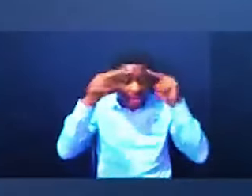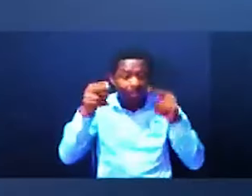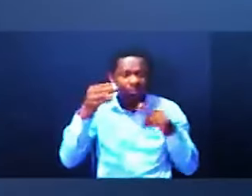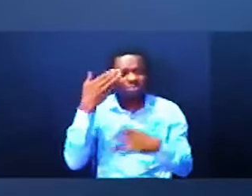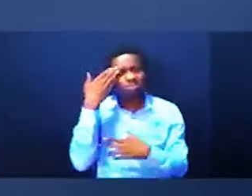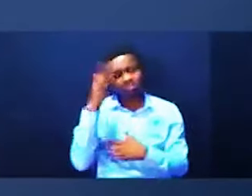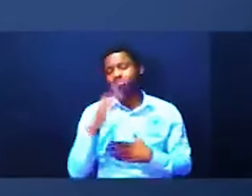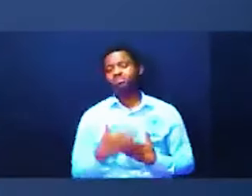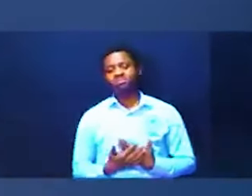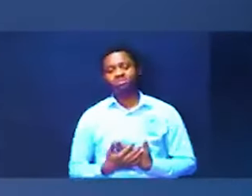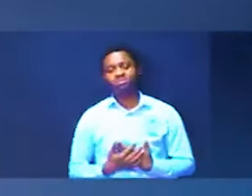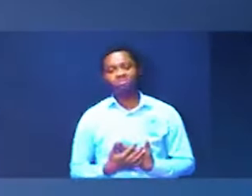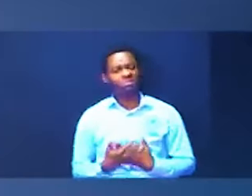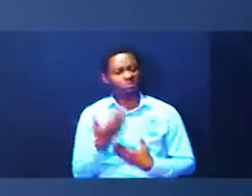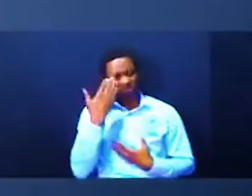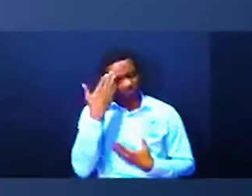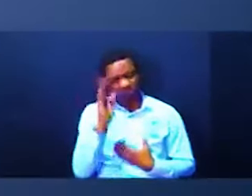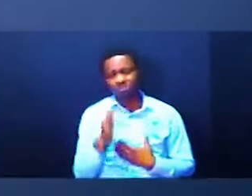never know.